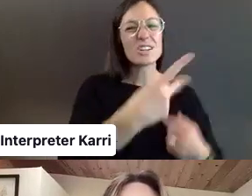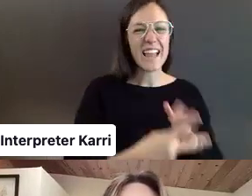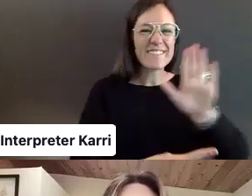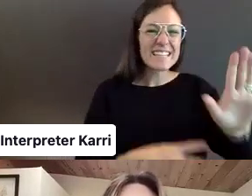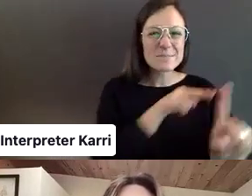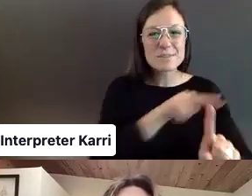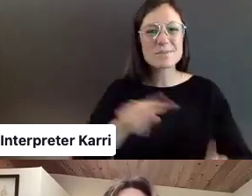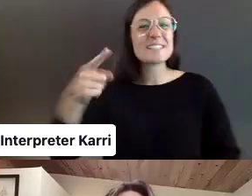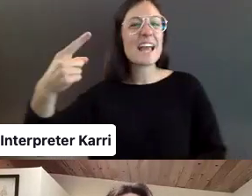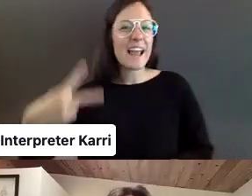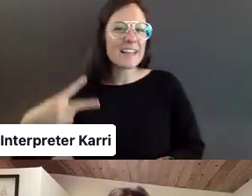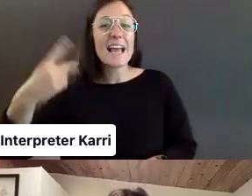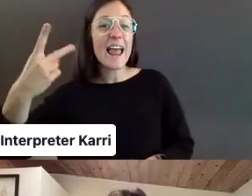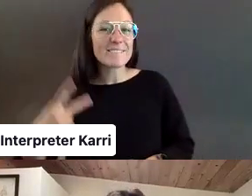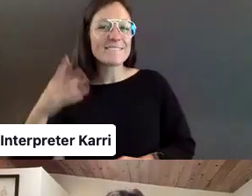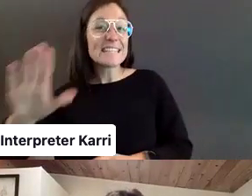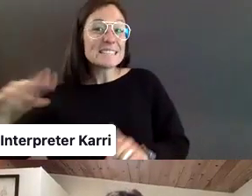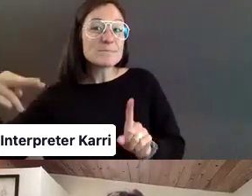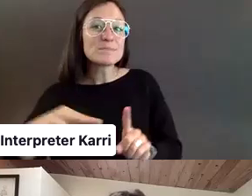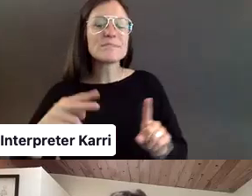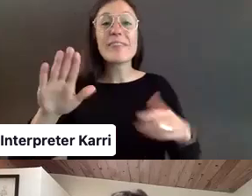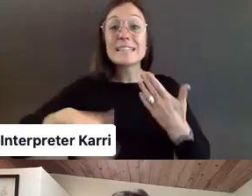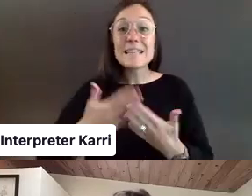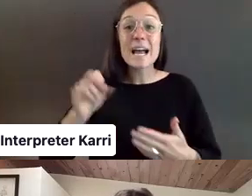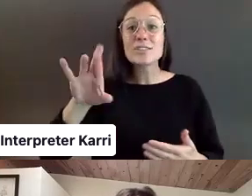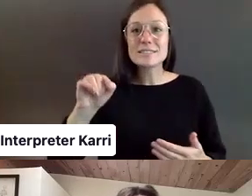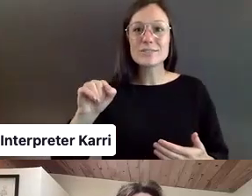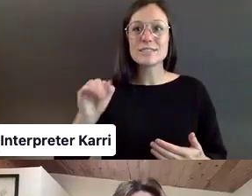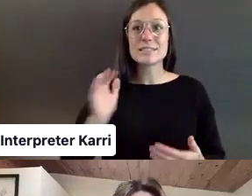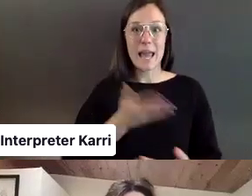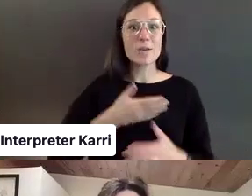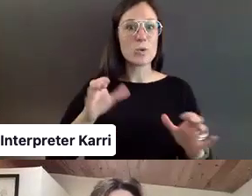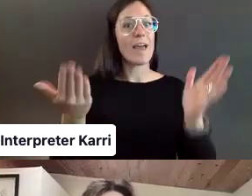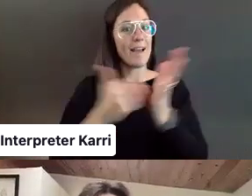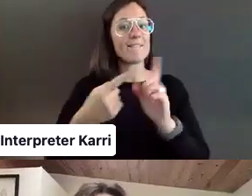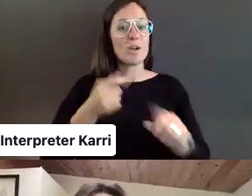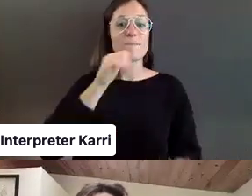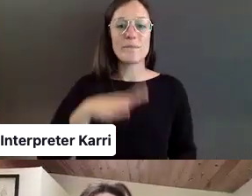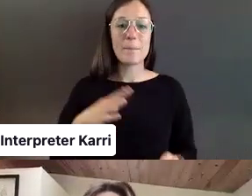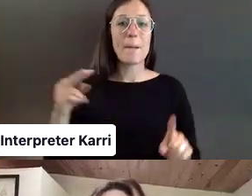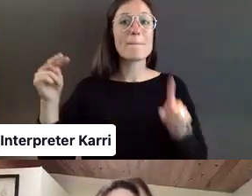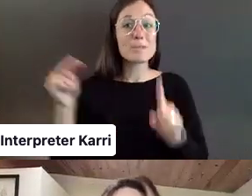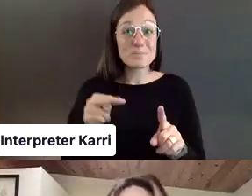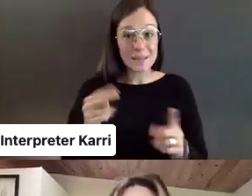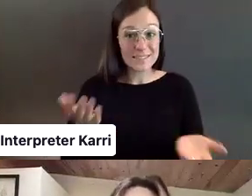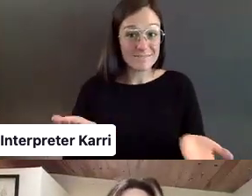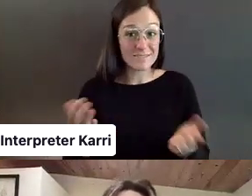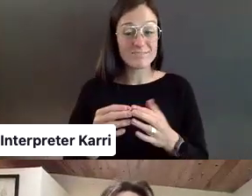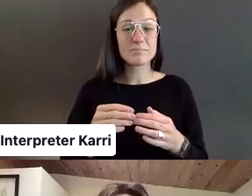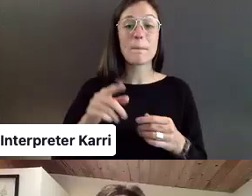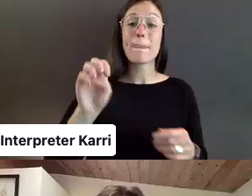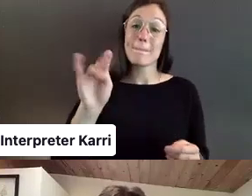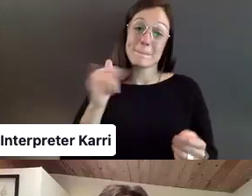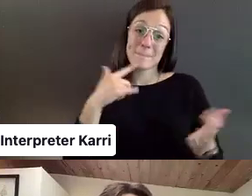hers. Such a great point. Yeah. Entire series again from the female characters' perspectives. I